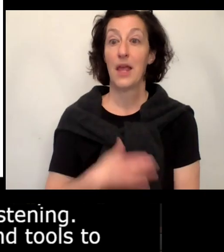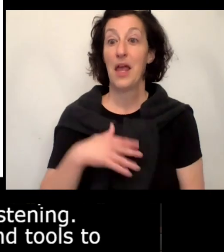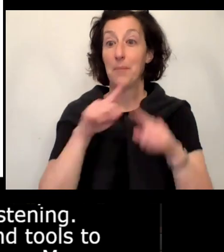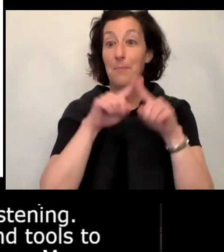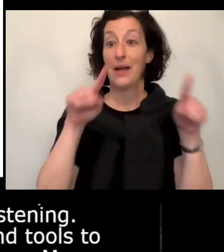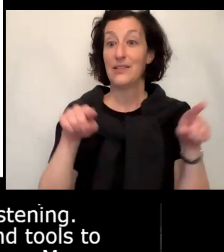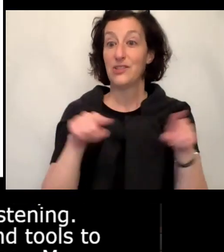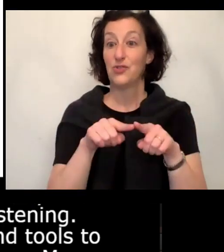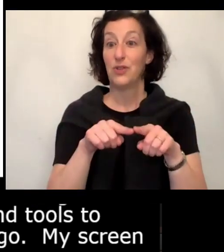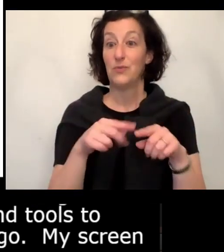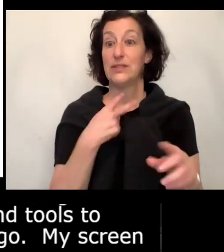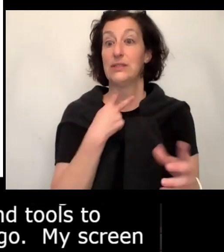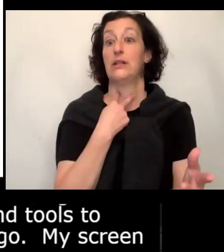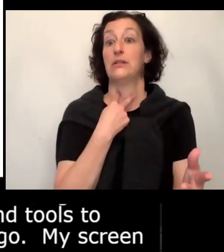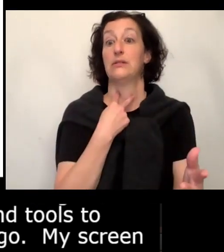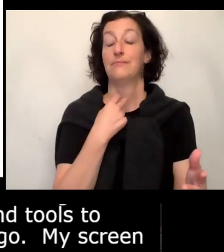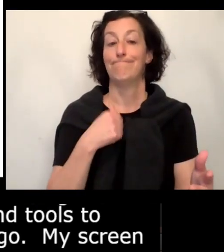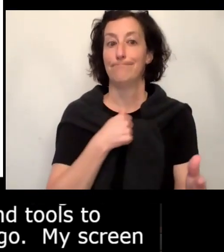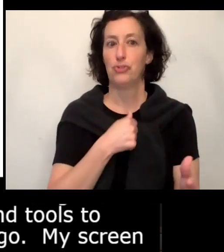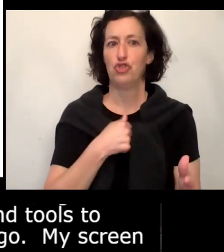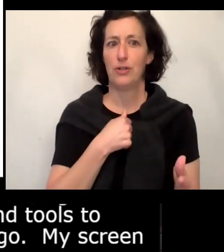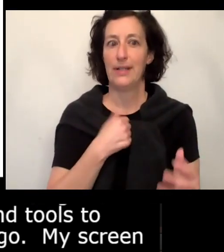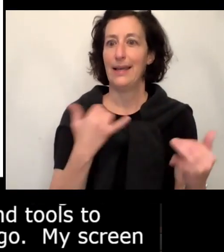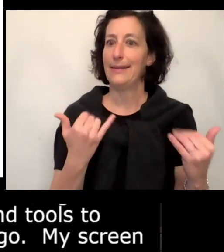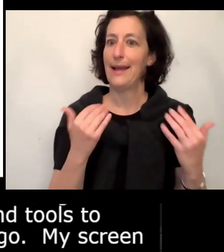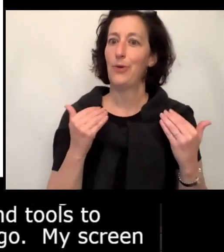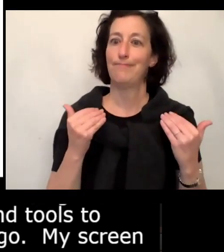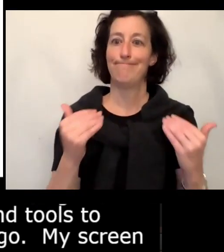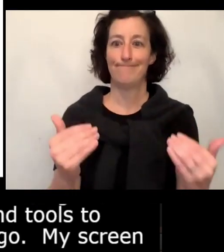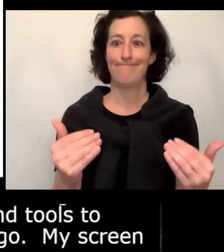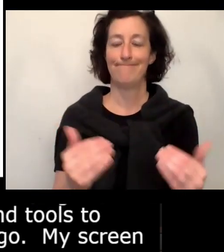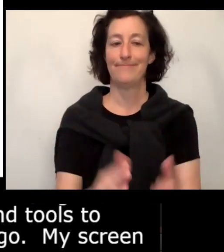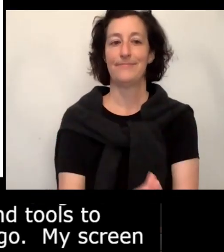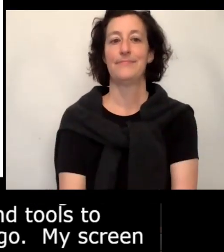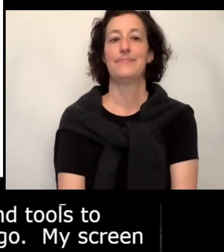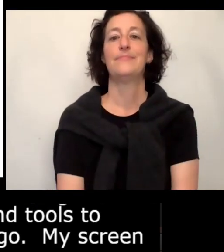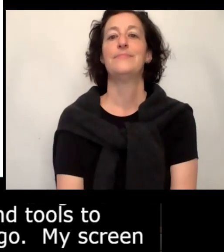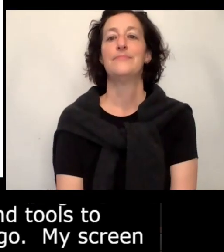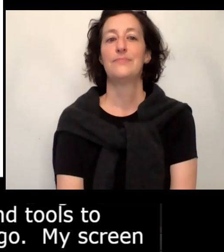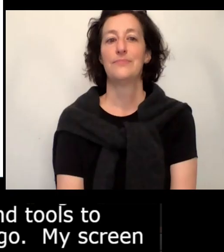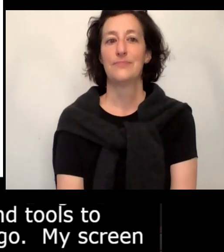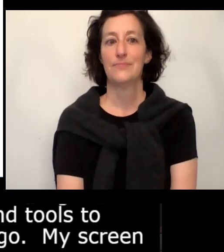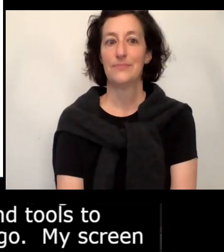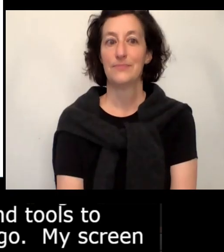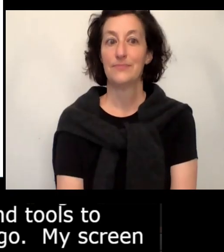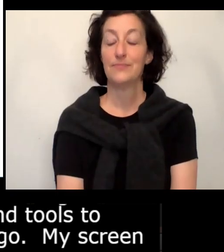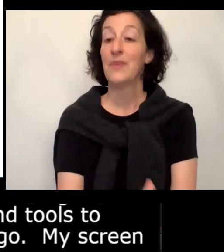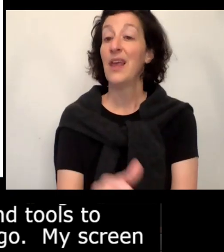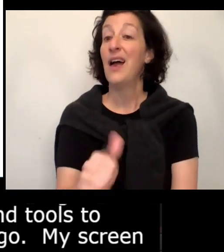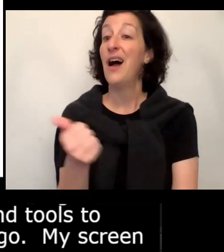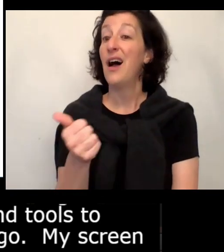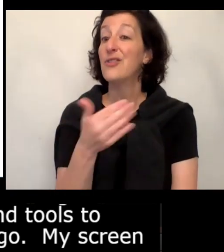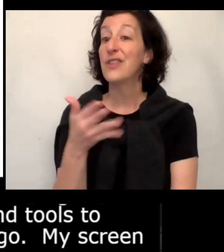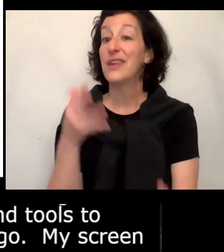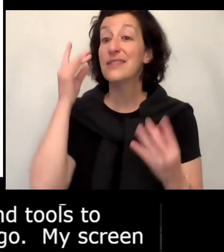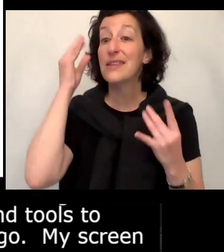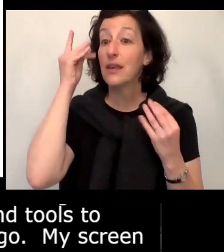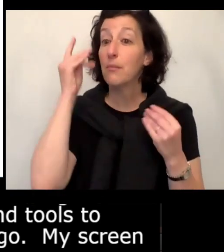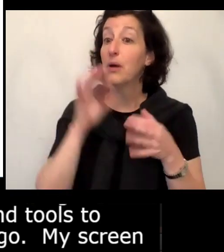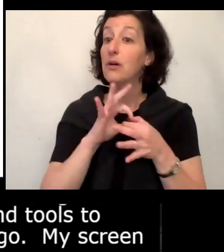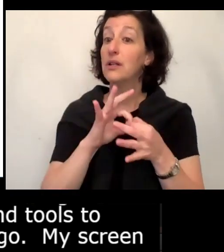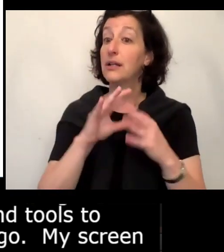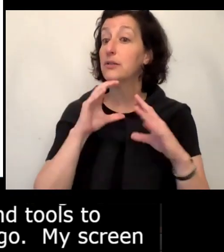advance, but now we're on the next. Some other considerations about communication.